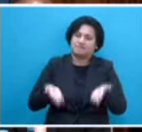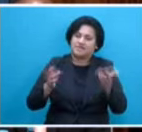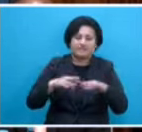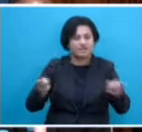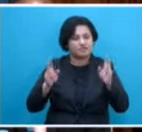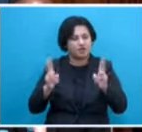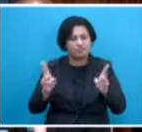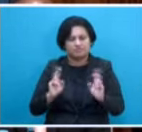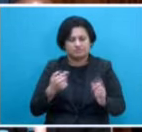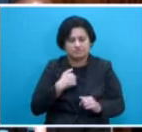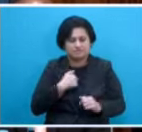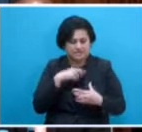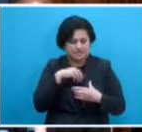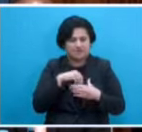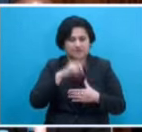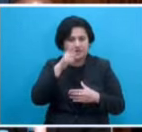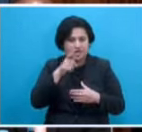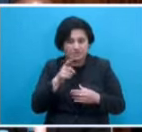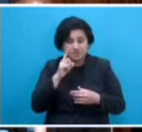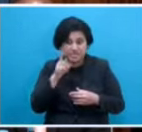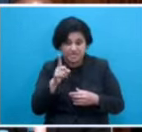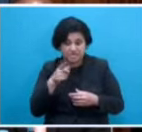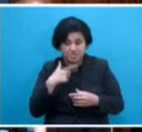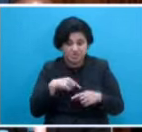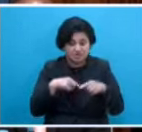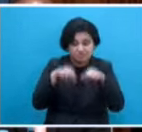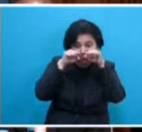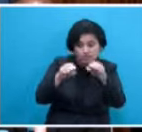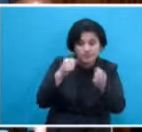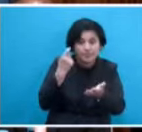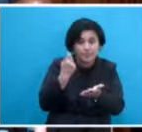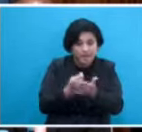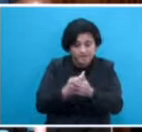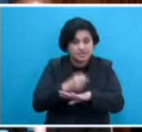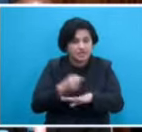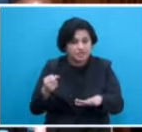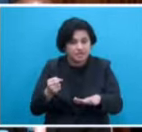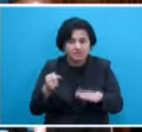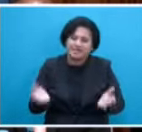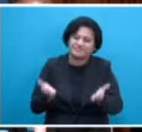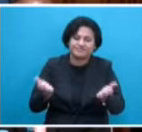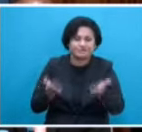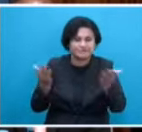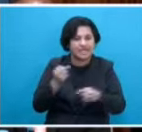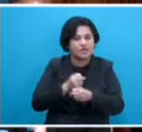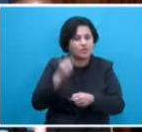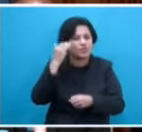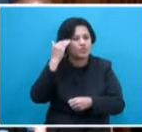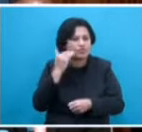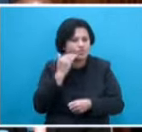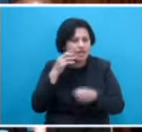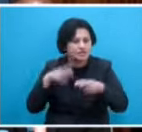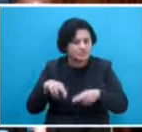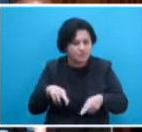money, organizations like Grace Road Church are allowed to operate and be guarded. I intend to bring a